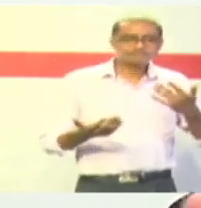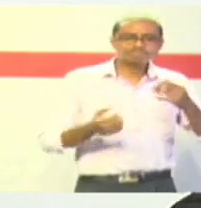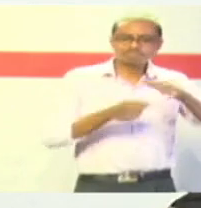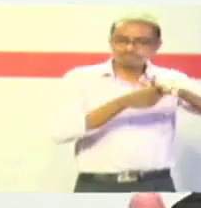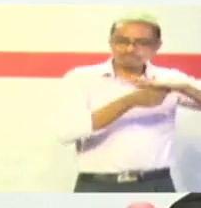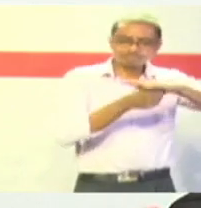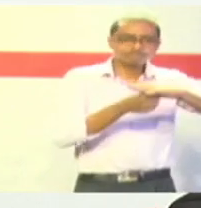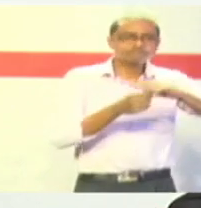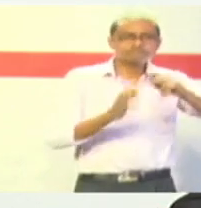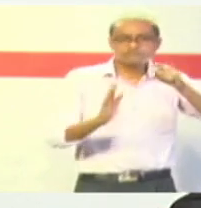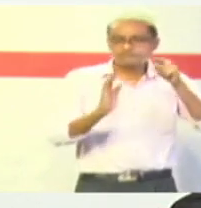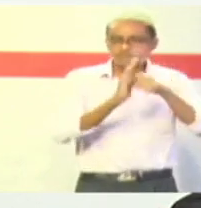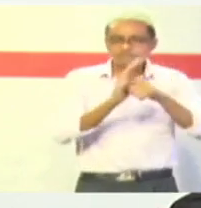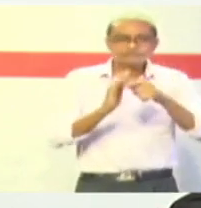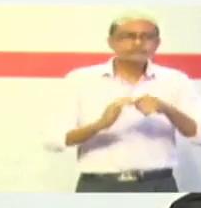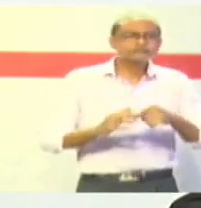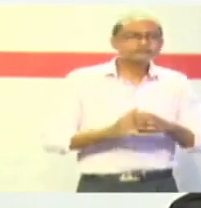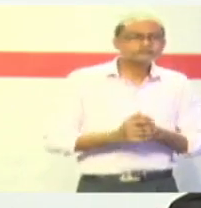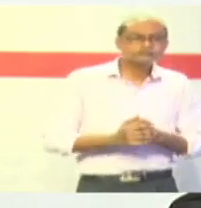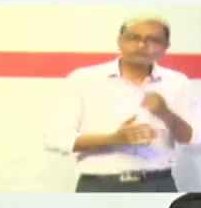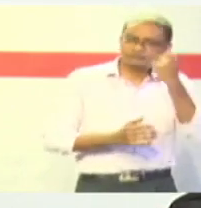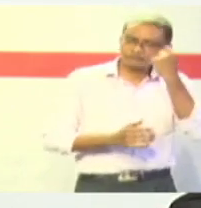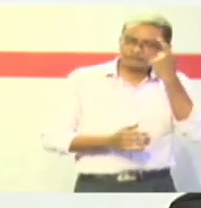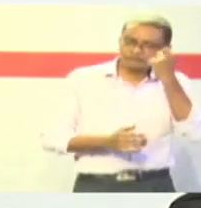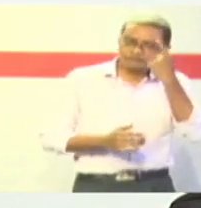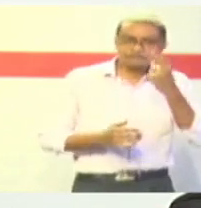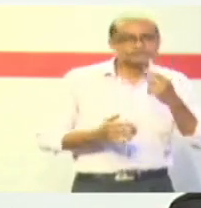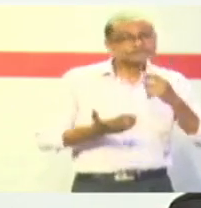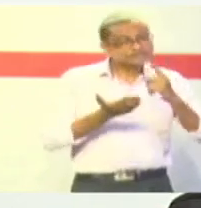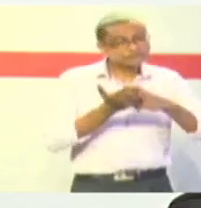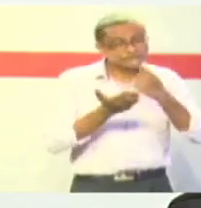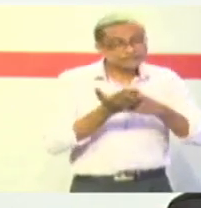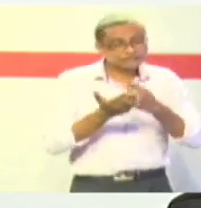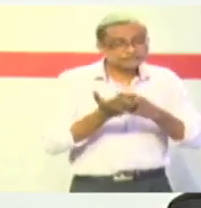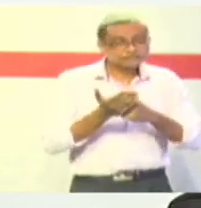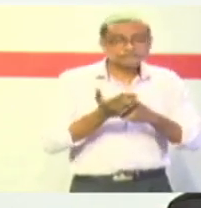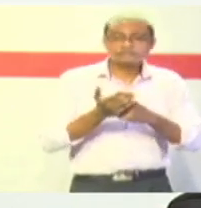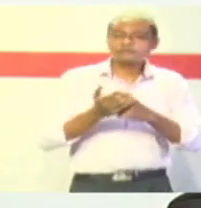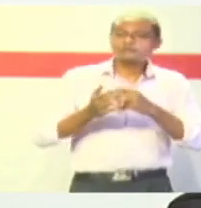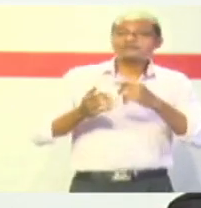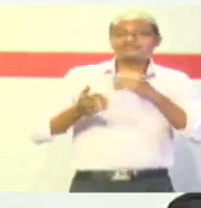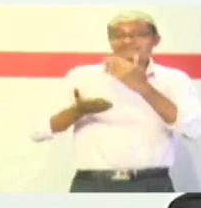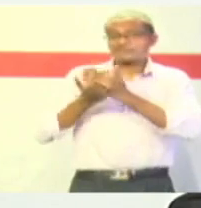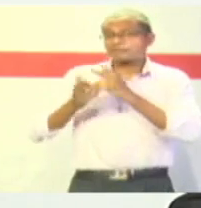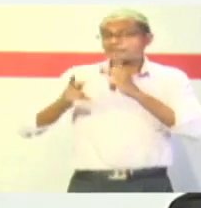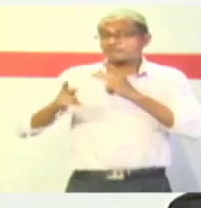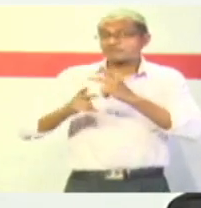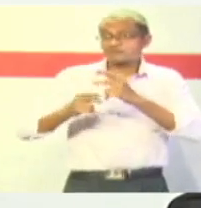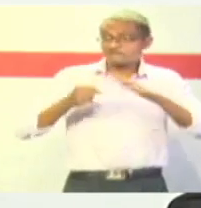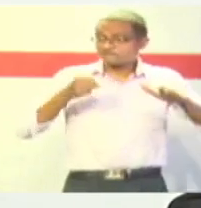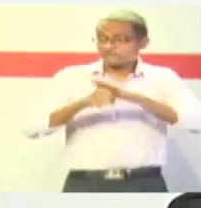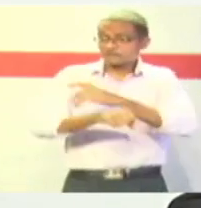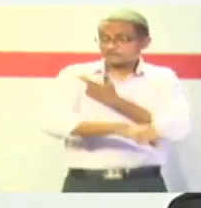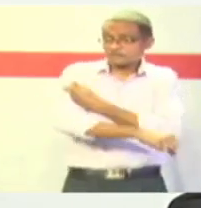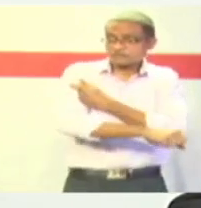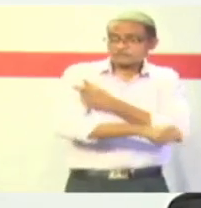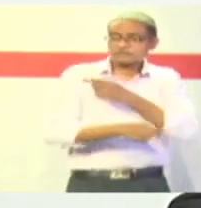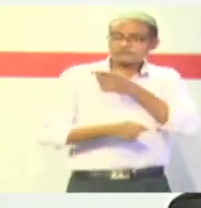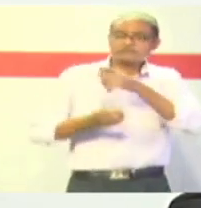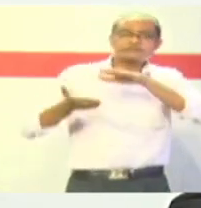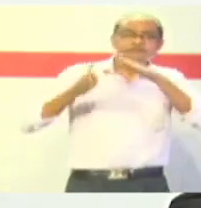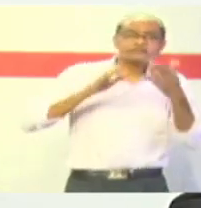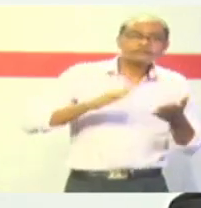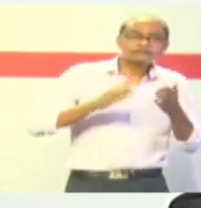it known that this is an exception, is not a rule in terms of deaths occurring in fully vaccinated individuals. A lot of times there